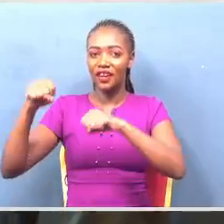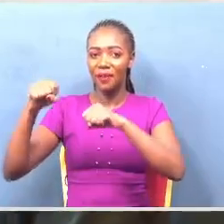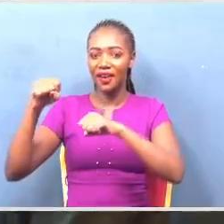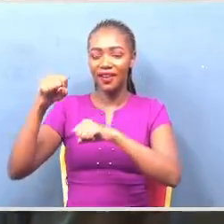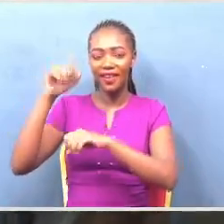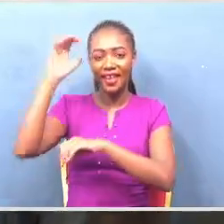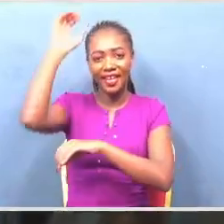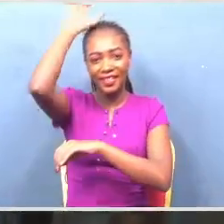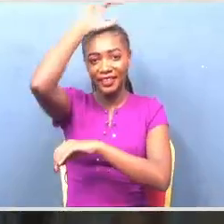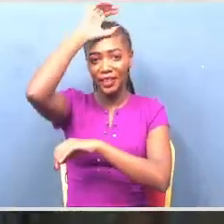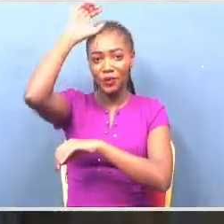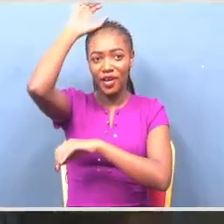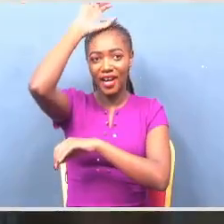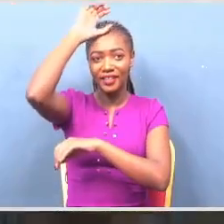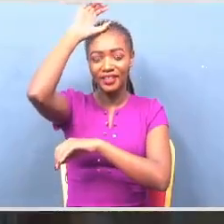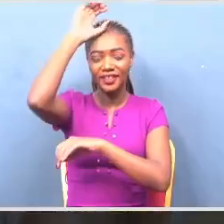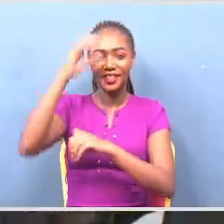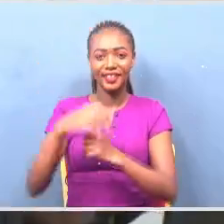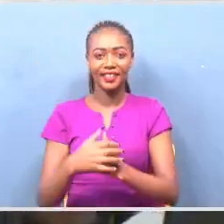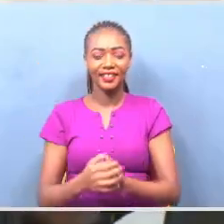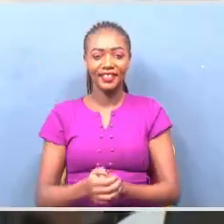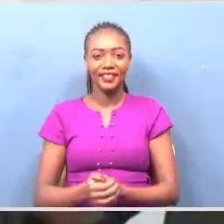Wafula Chebukati,